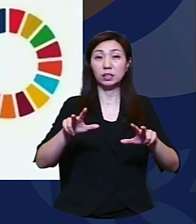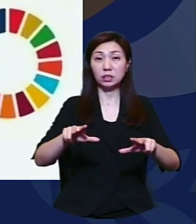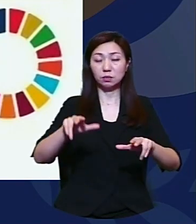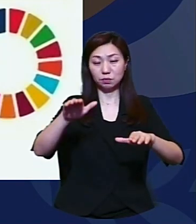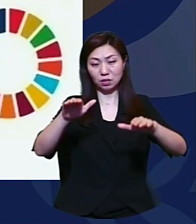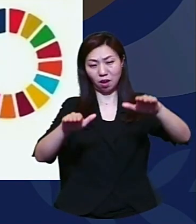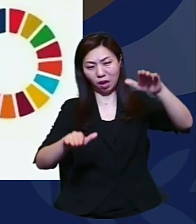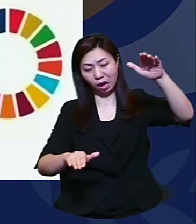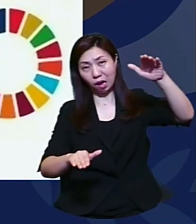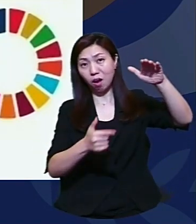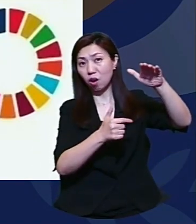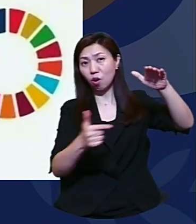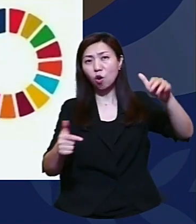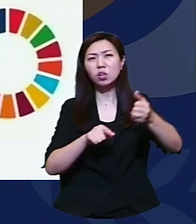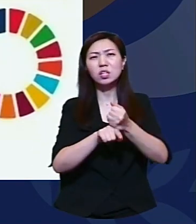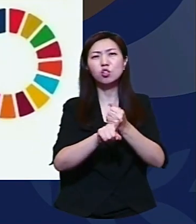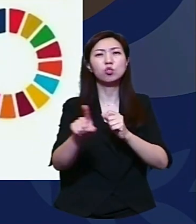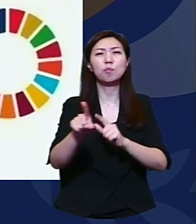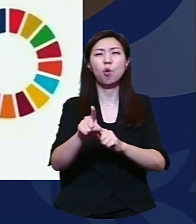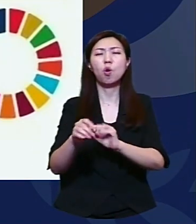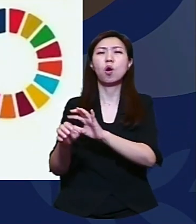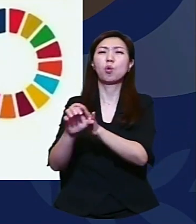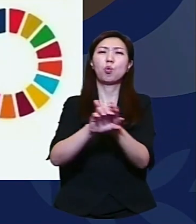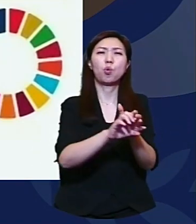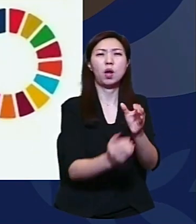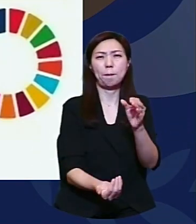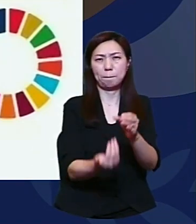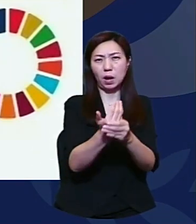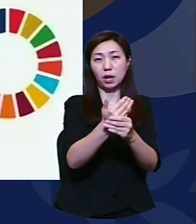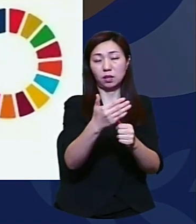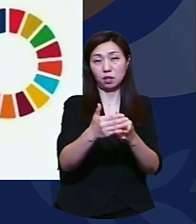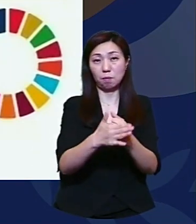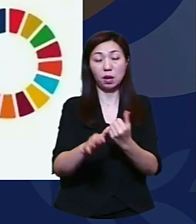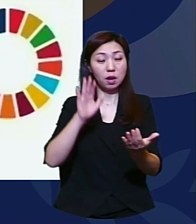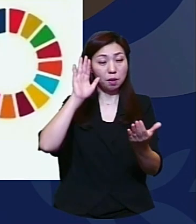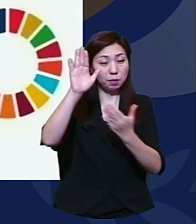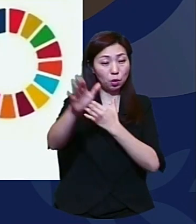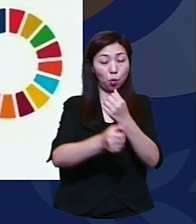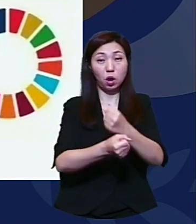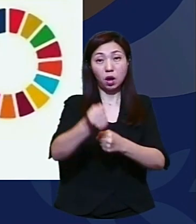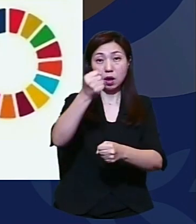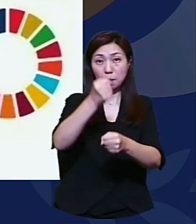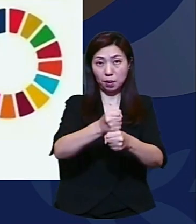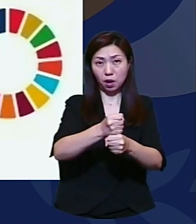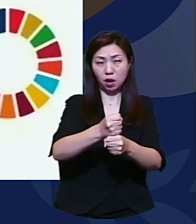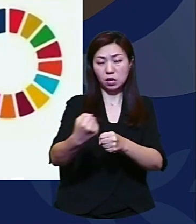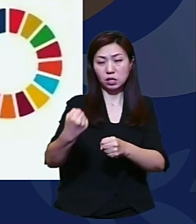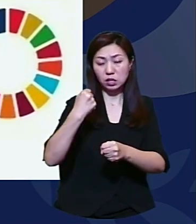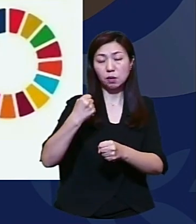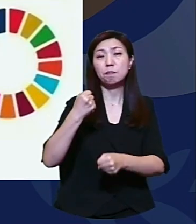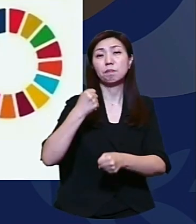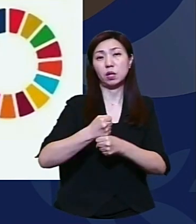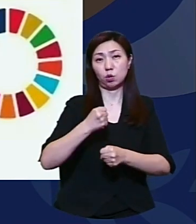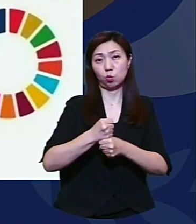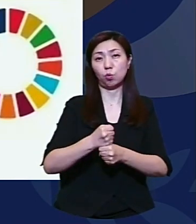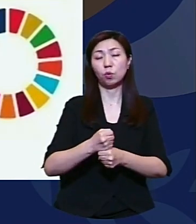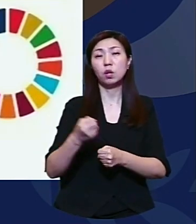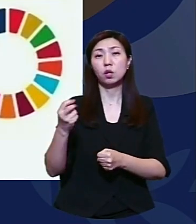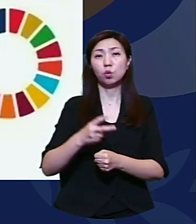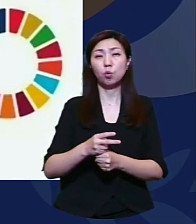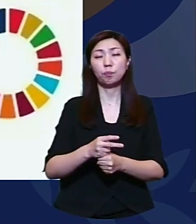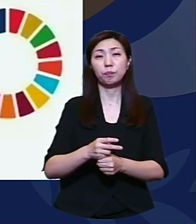as companies seek to harness digital solutions to build future resilience and, of course, to assure ongoing